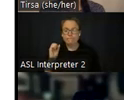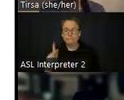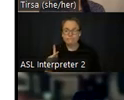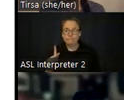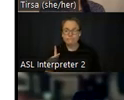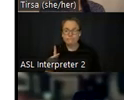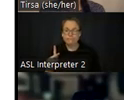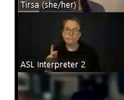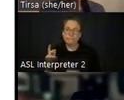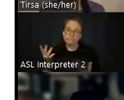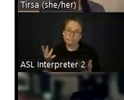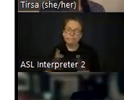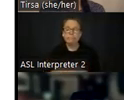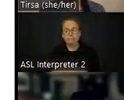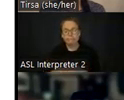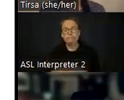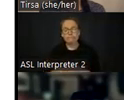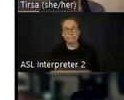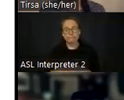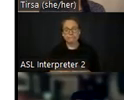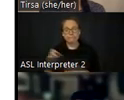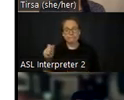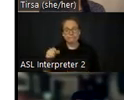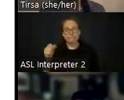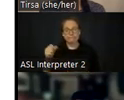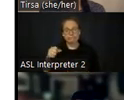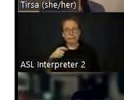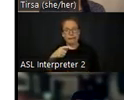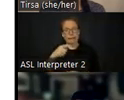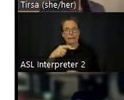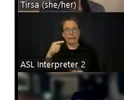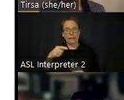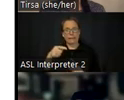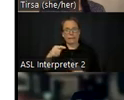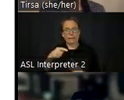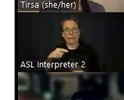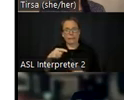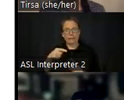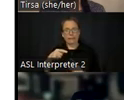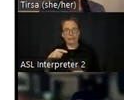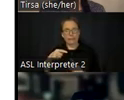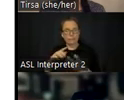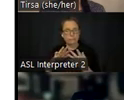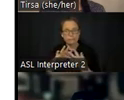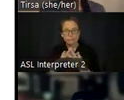I do think that that particular topic needs to be looked at in more